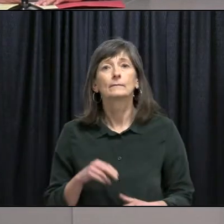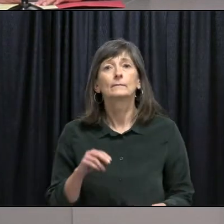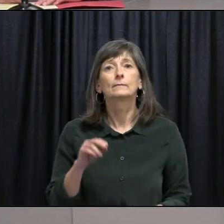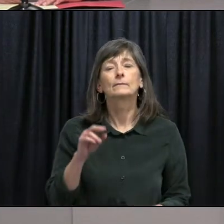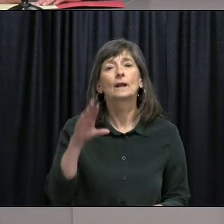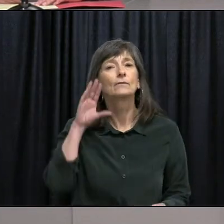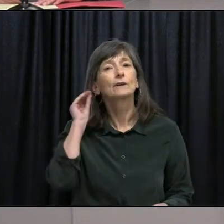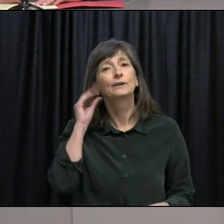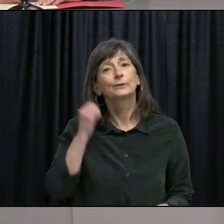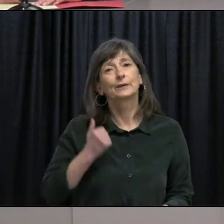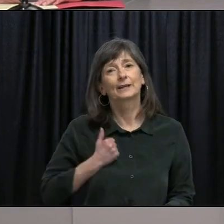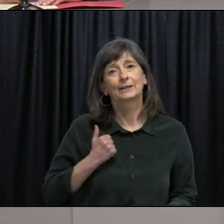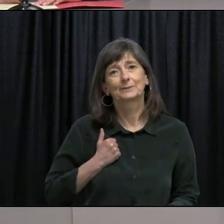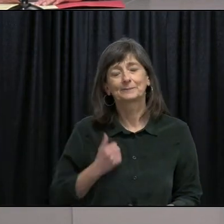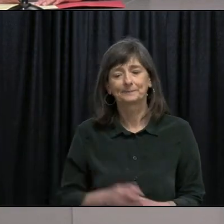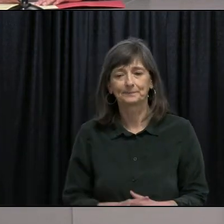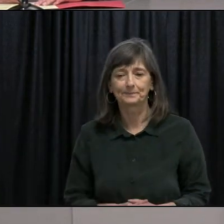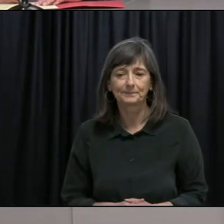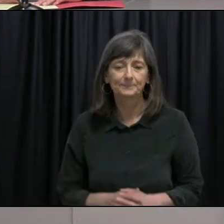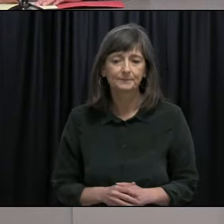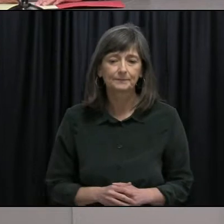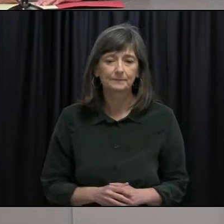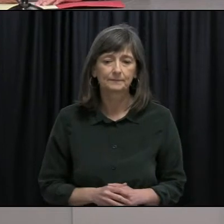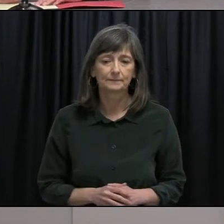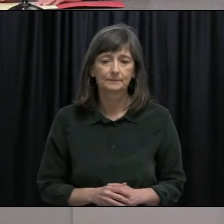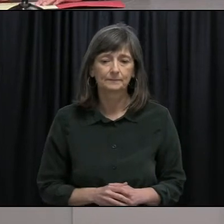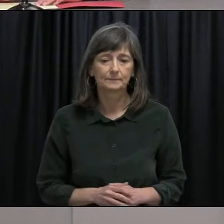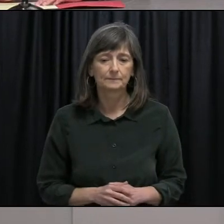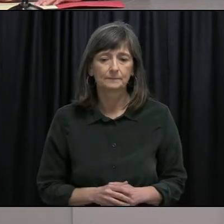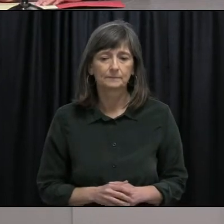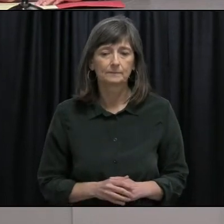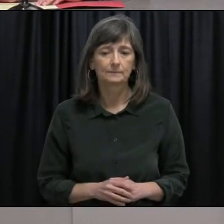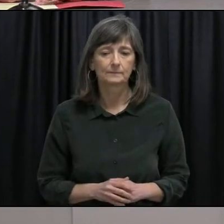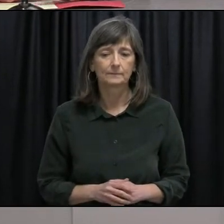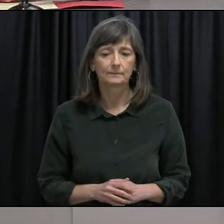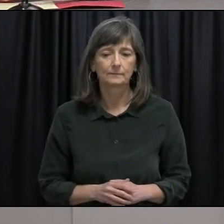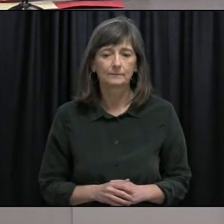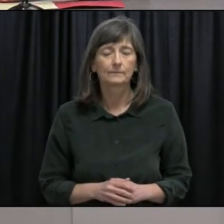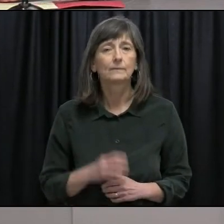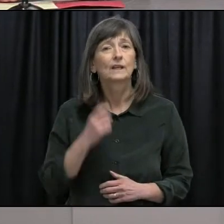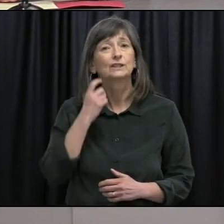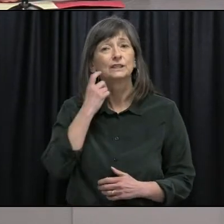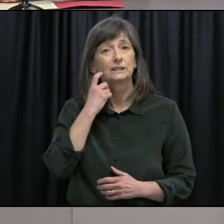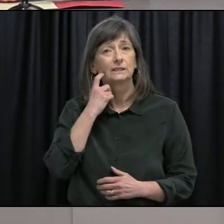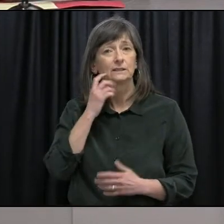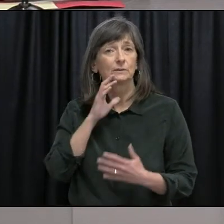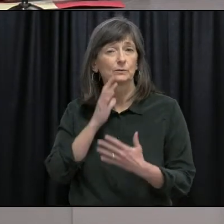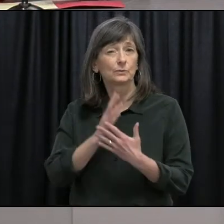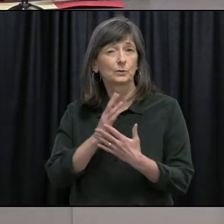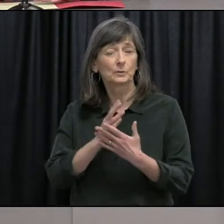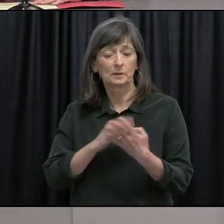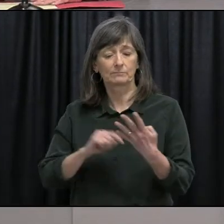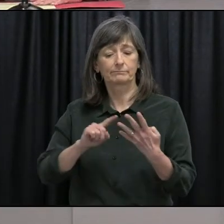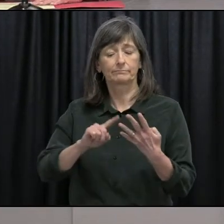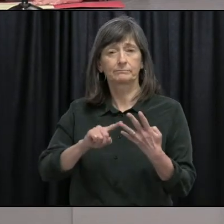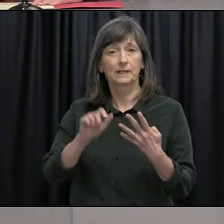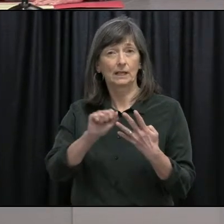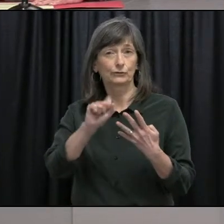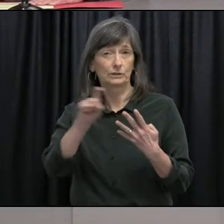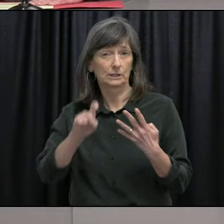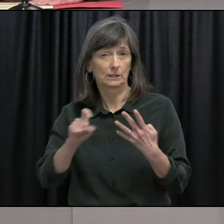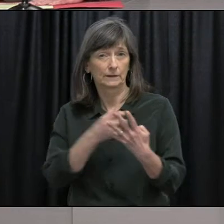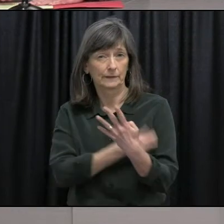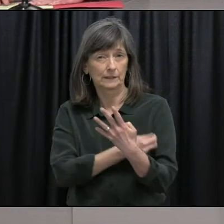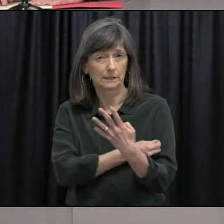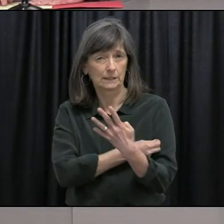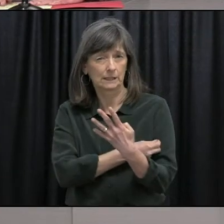Thank you. First of all, we talked a little bit about the AstraZeneca vaccine. Just to be clear,